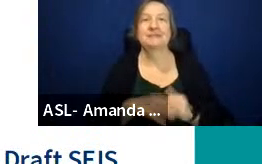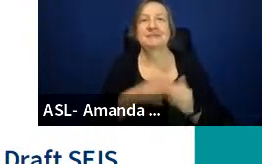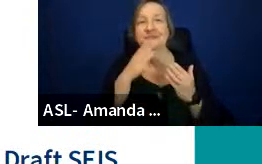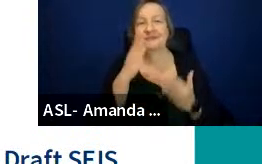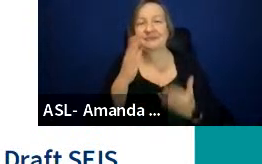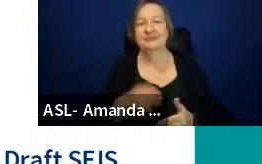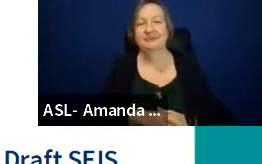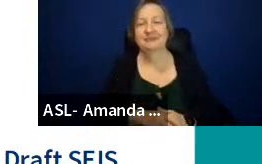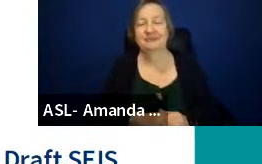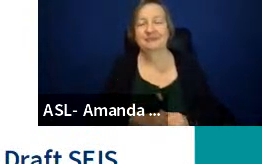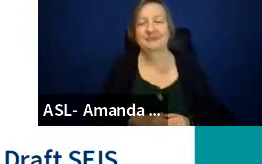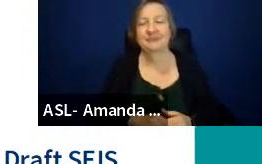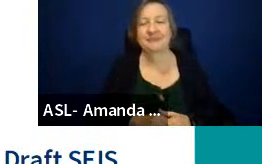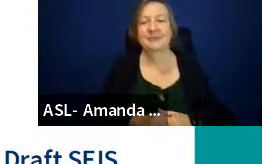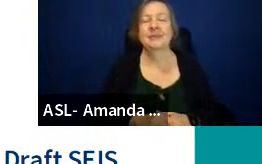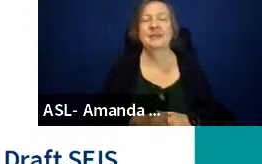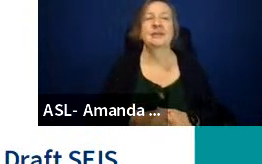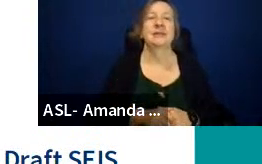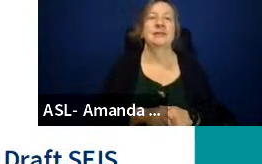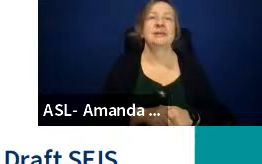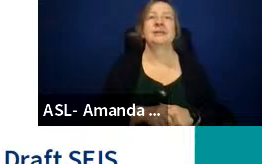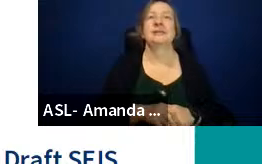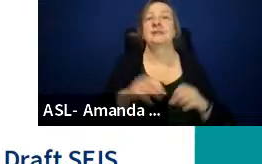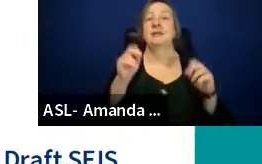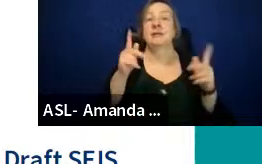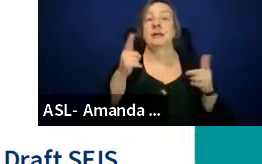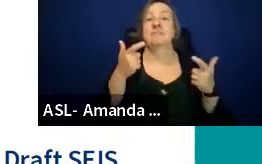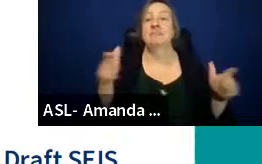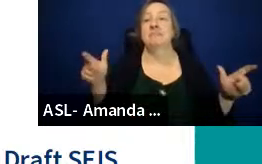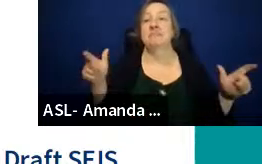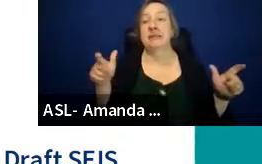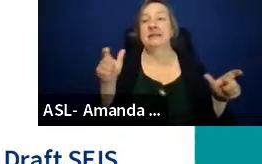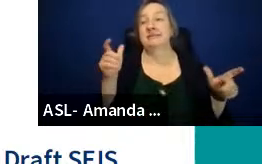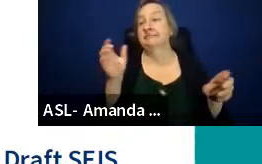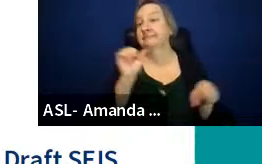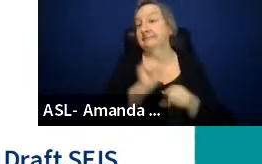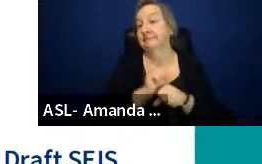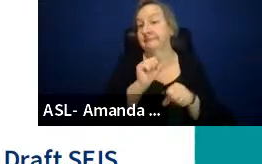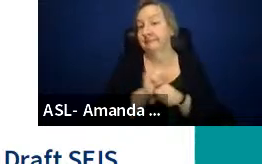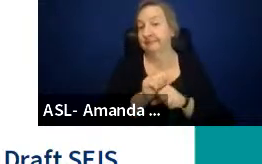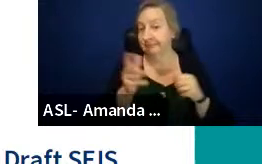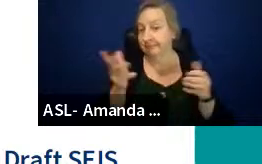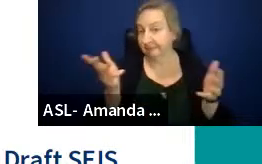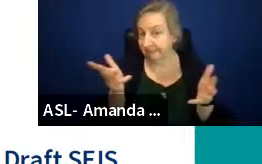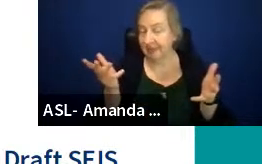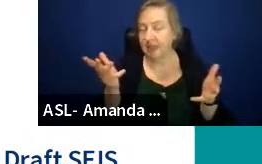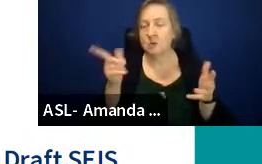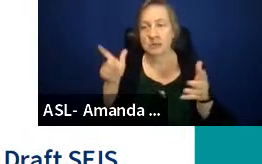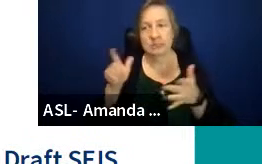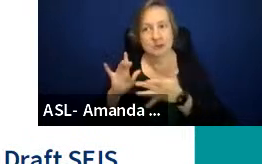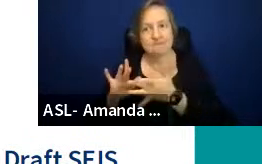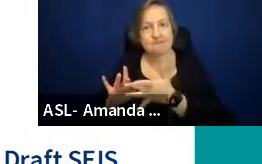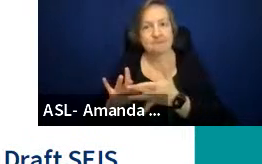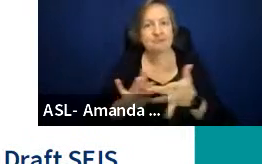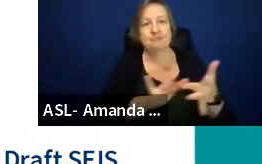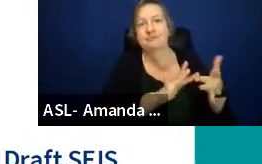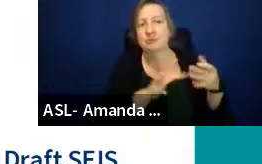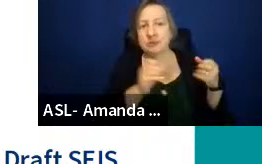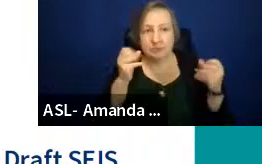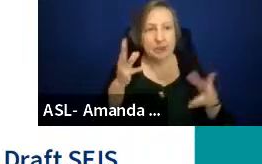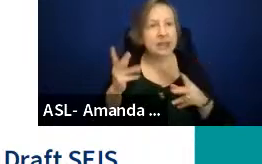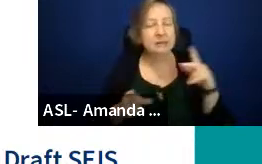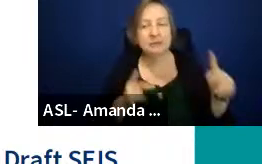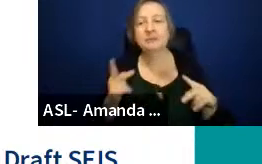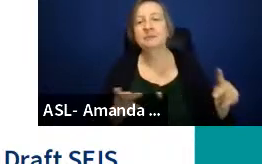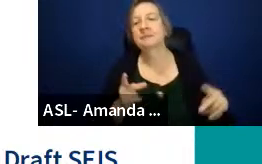you. Okay, so this is a big effort. We have a lot of folks to reach, and